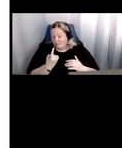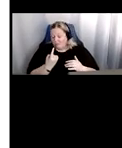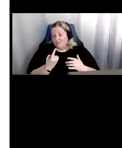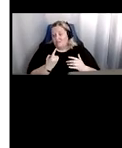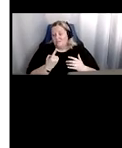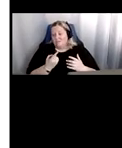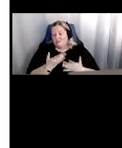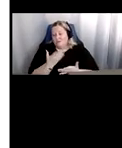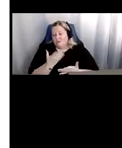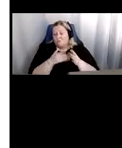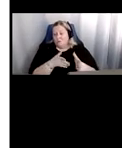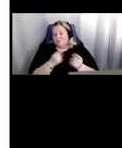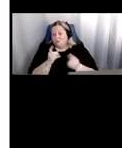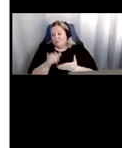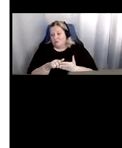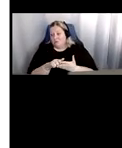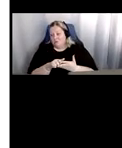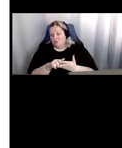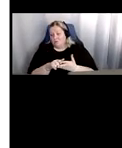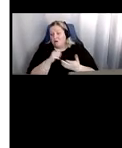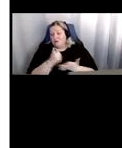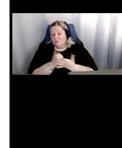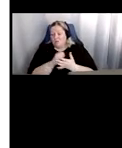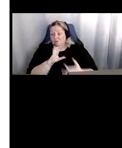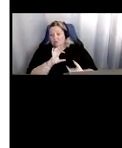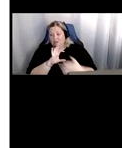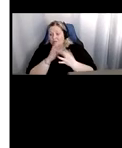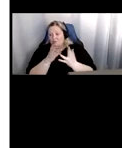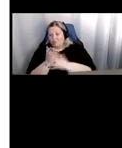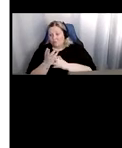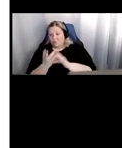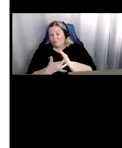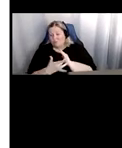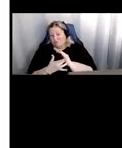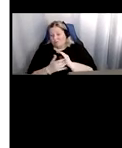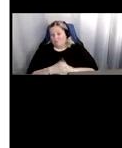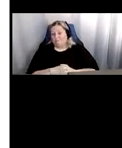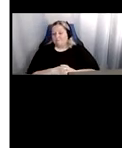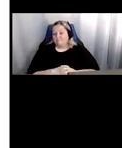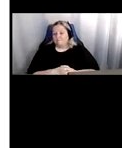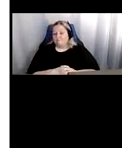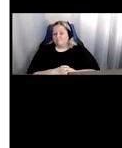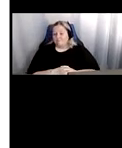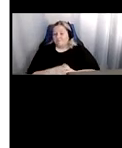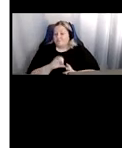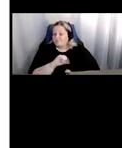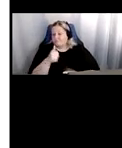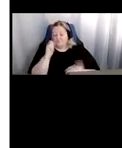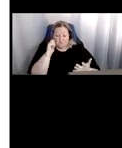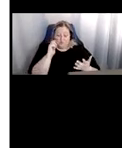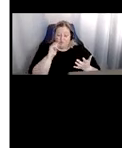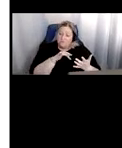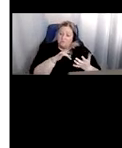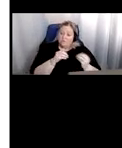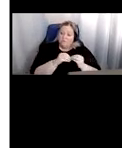here are some ways that we can do that by helping them connect through technology. So other studies, and these are a little bit more dated.